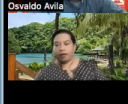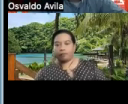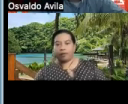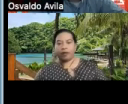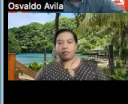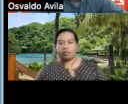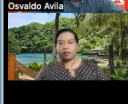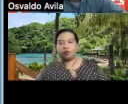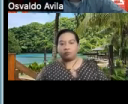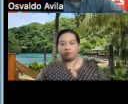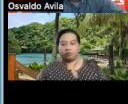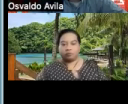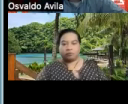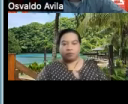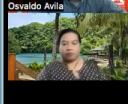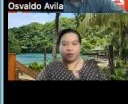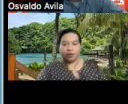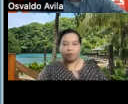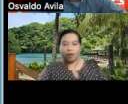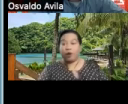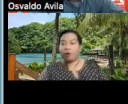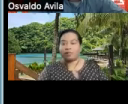The Marshall. Go ahead.